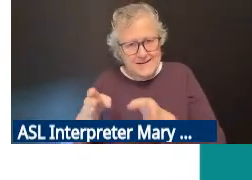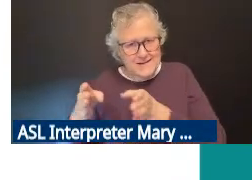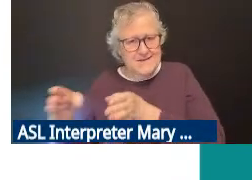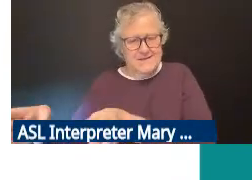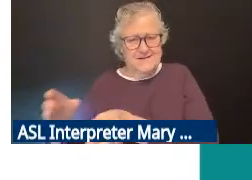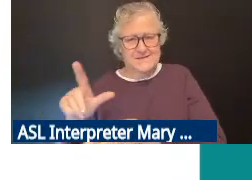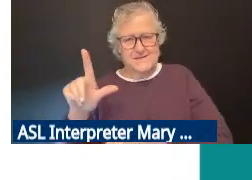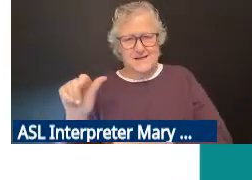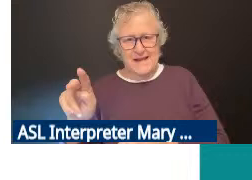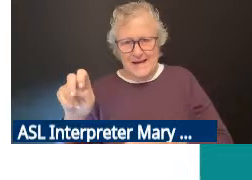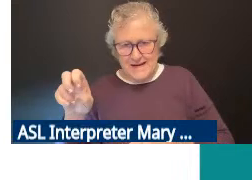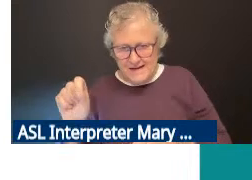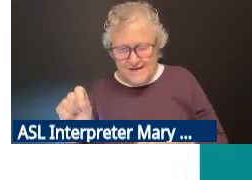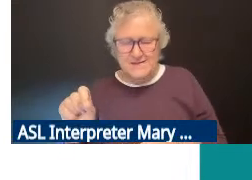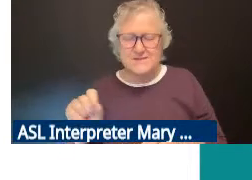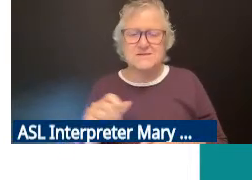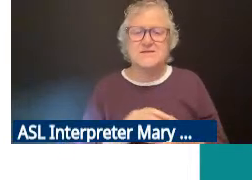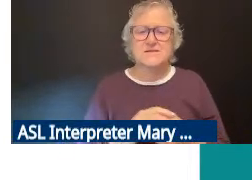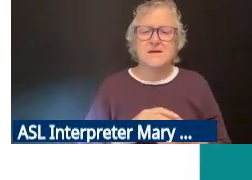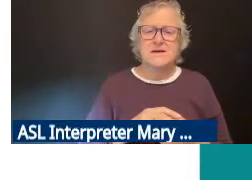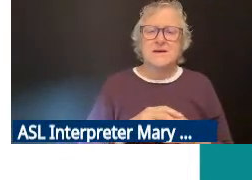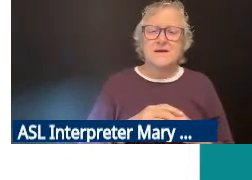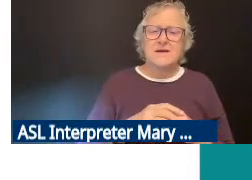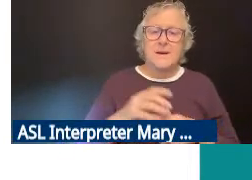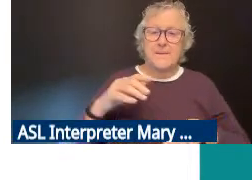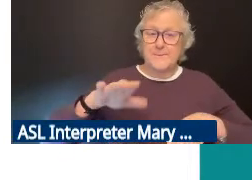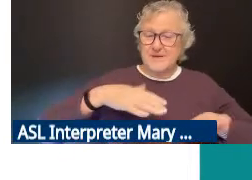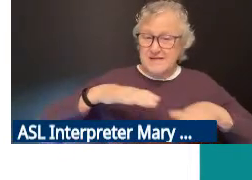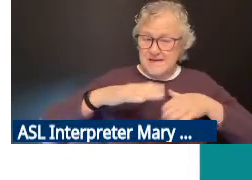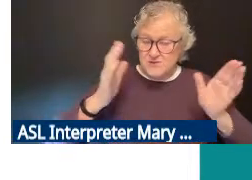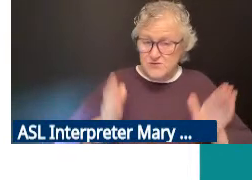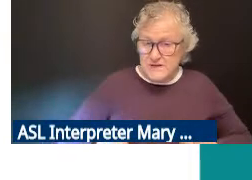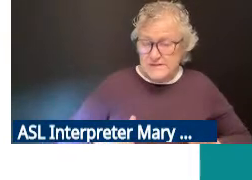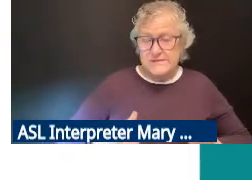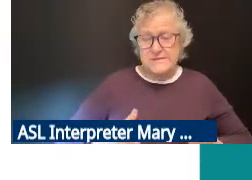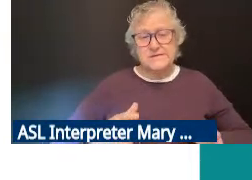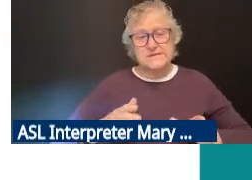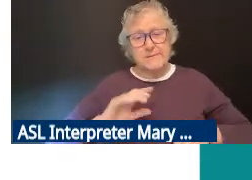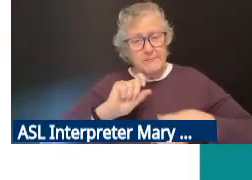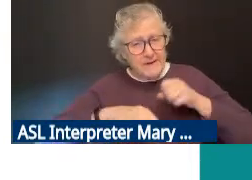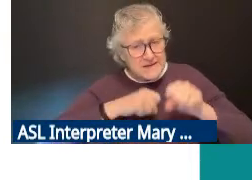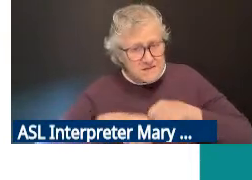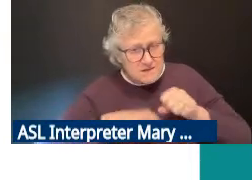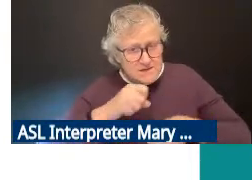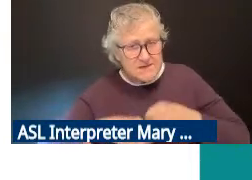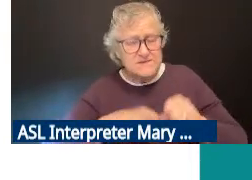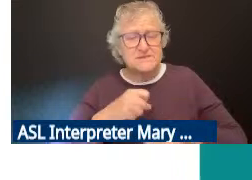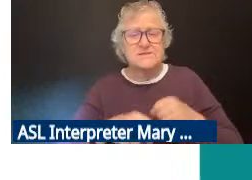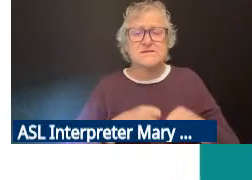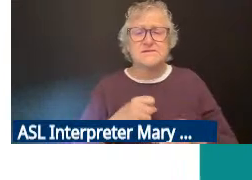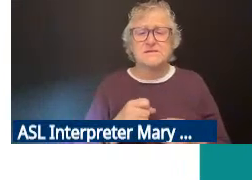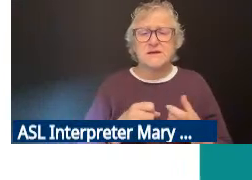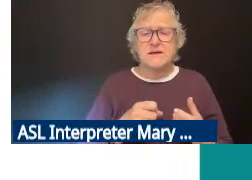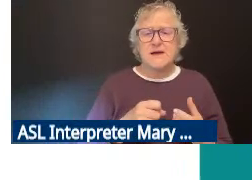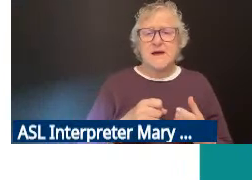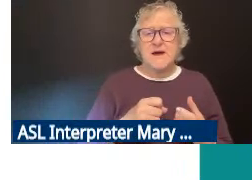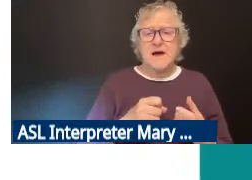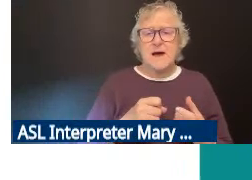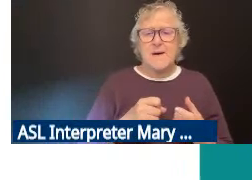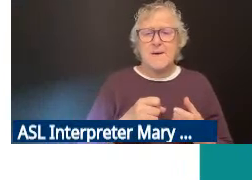might influence the program, freight, transit, traffic modeling, safety, active transportation.